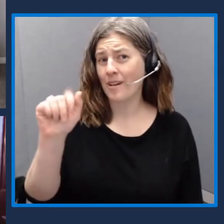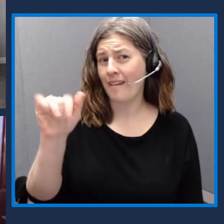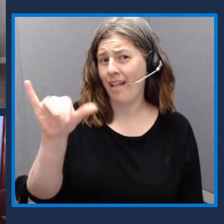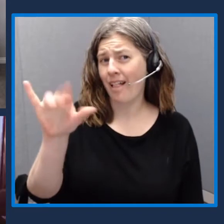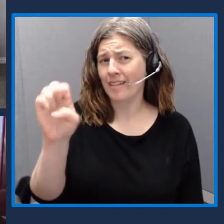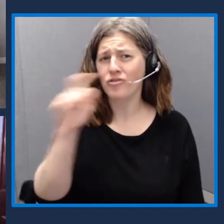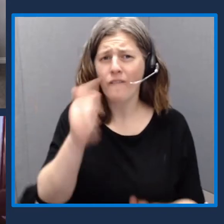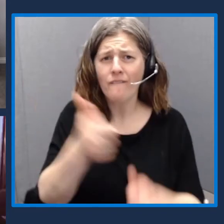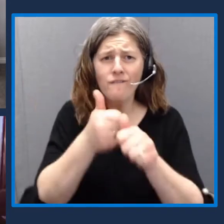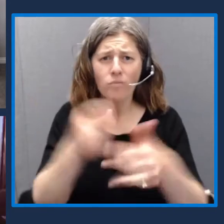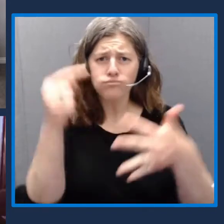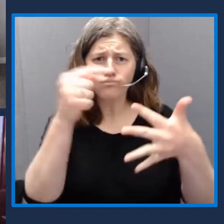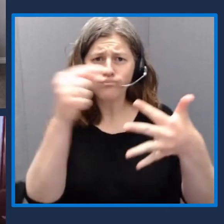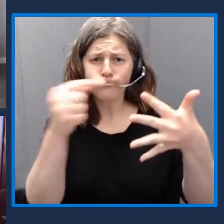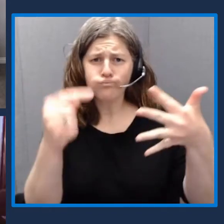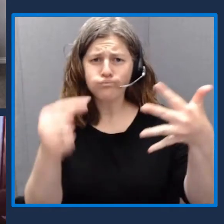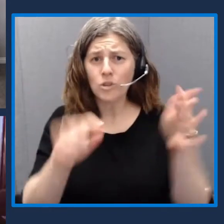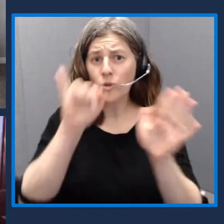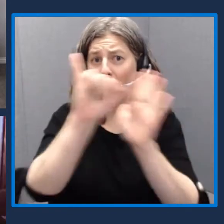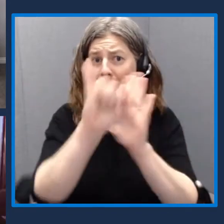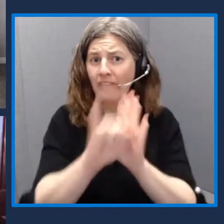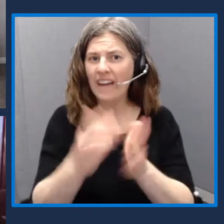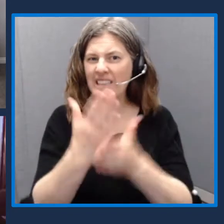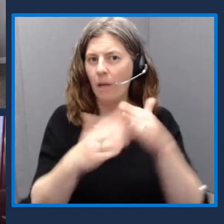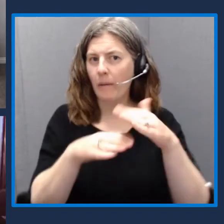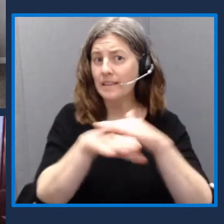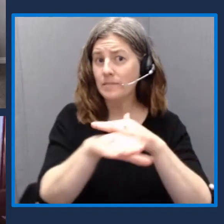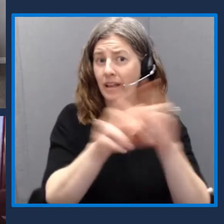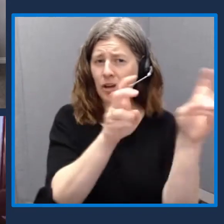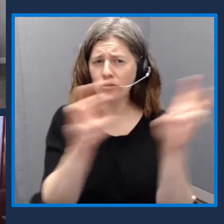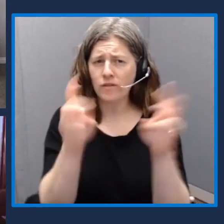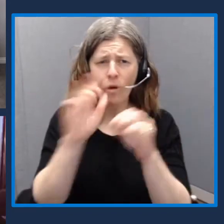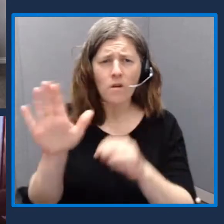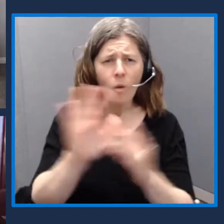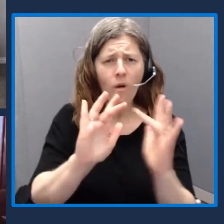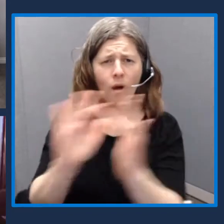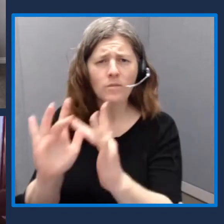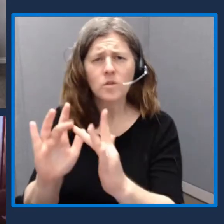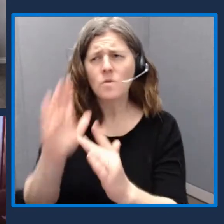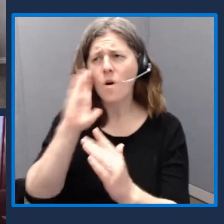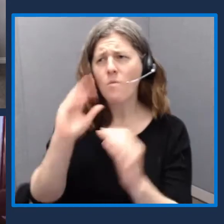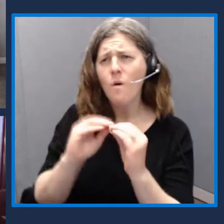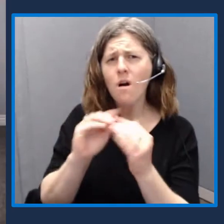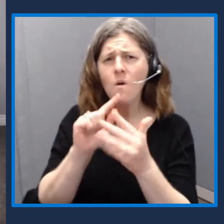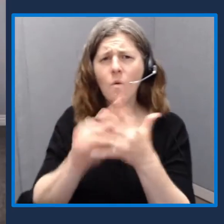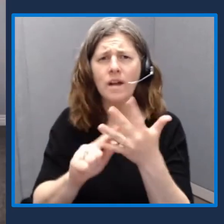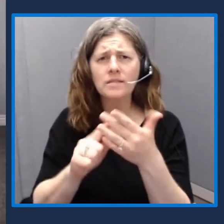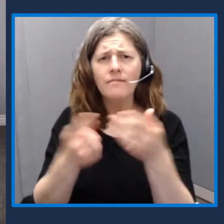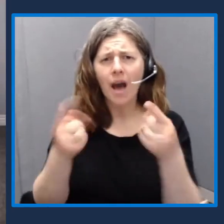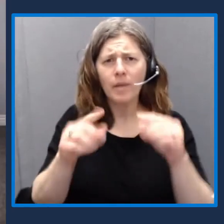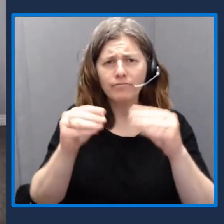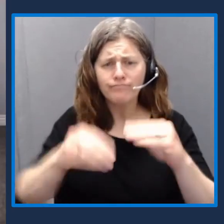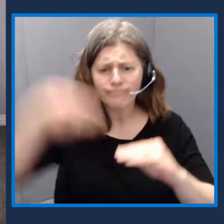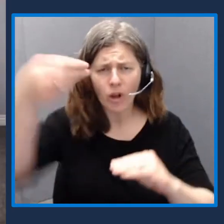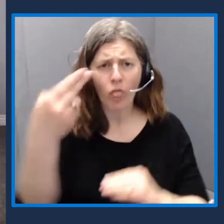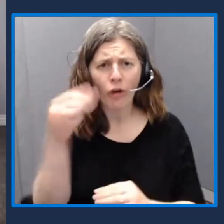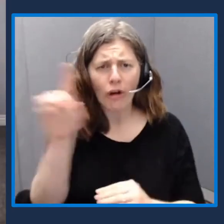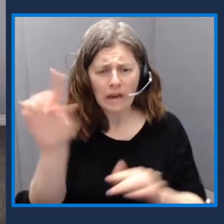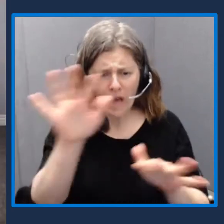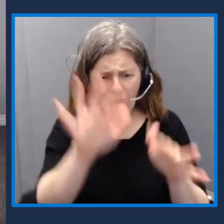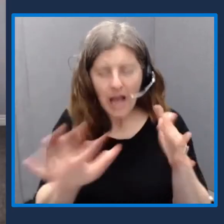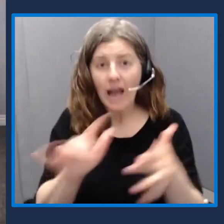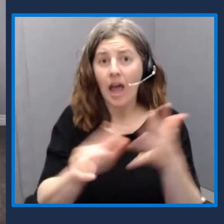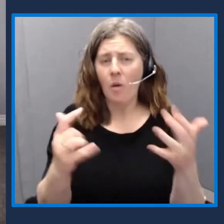these steps to identify some accessibility issues on your site. You know a little bit about more what's going on under the hood. And now you have a bunch of